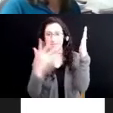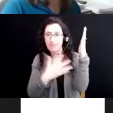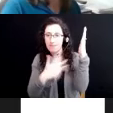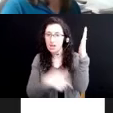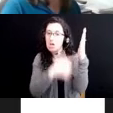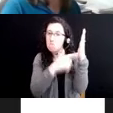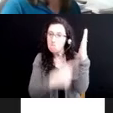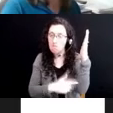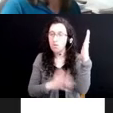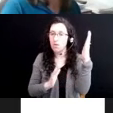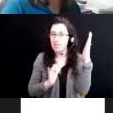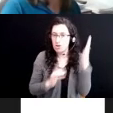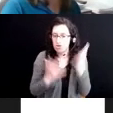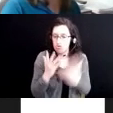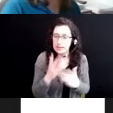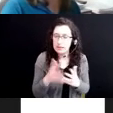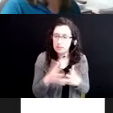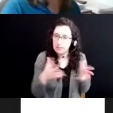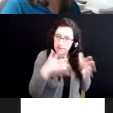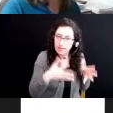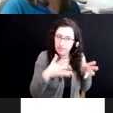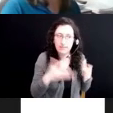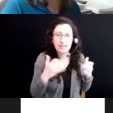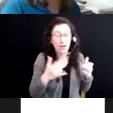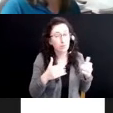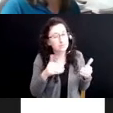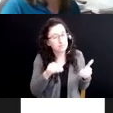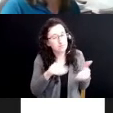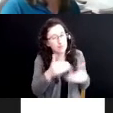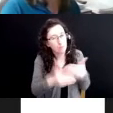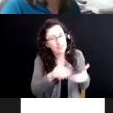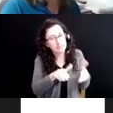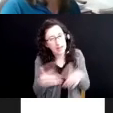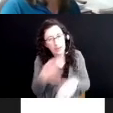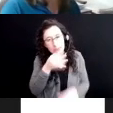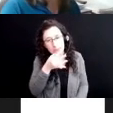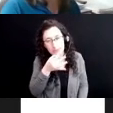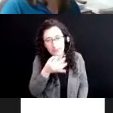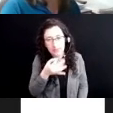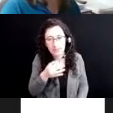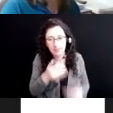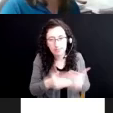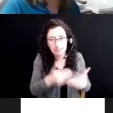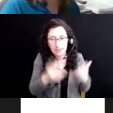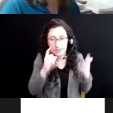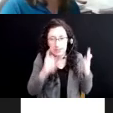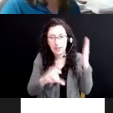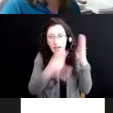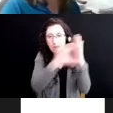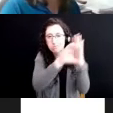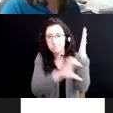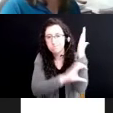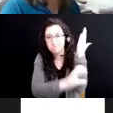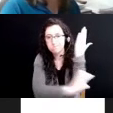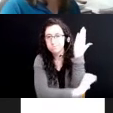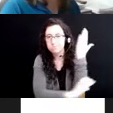the tree, and it's in the process of dying. And you might be able to see there's a couple cavities over here.